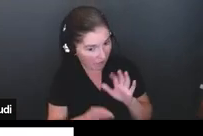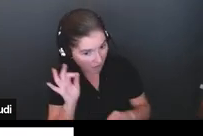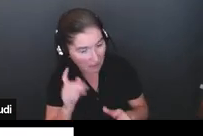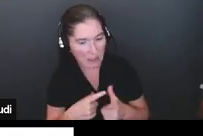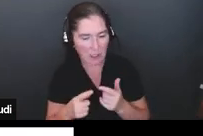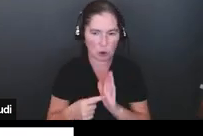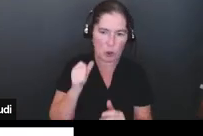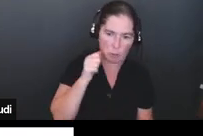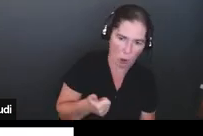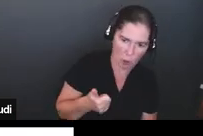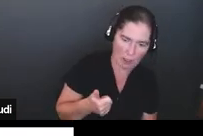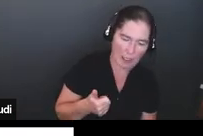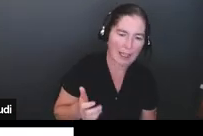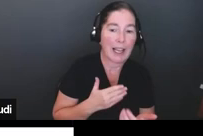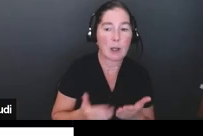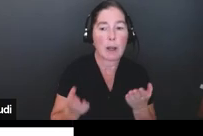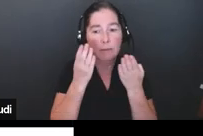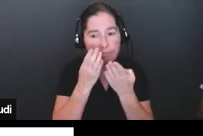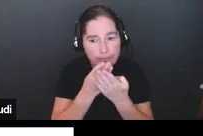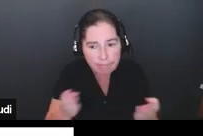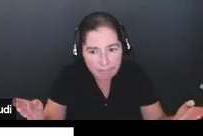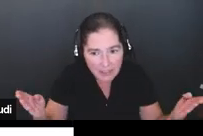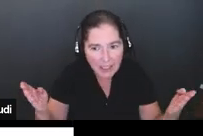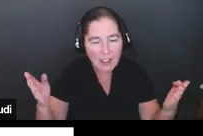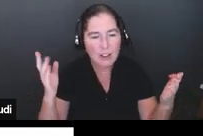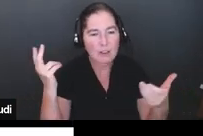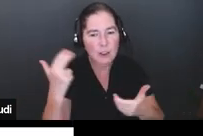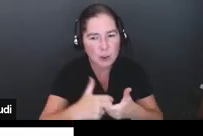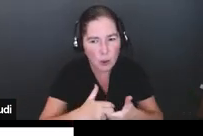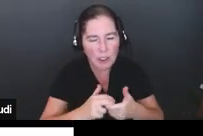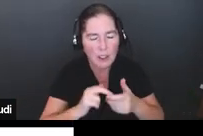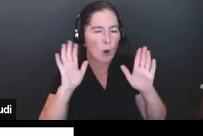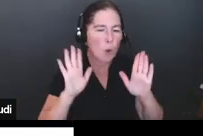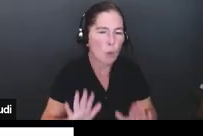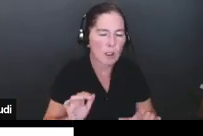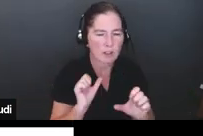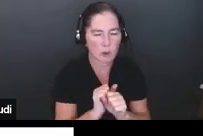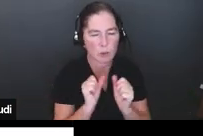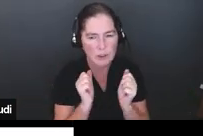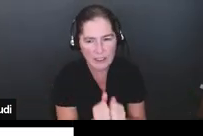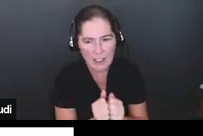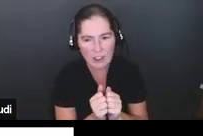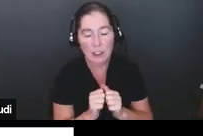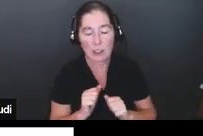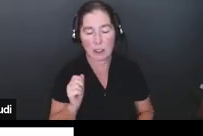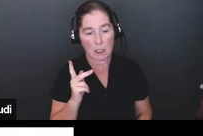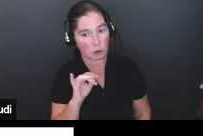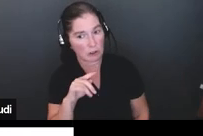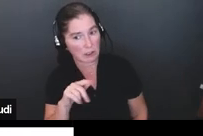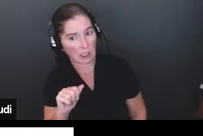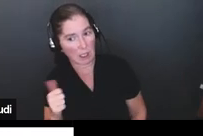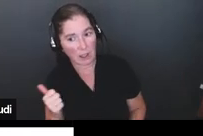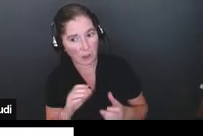tomorrow. In any case, we wanted to say thank you so much for joining us today. It's wonderful to work together. And Christina, any other closing